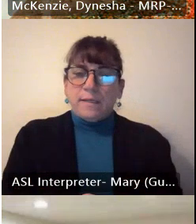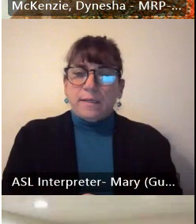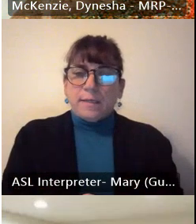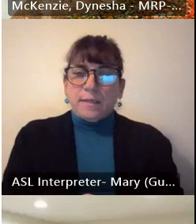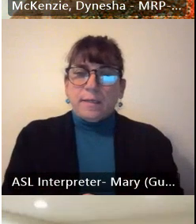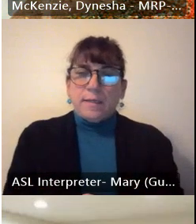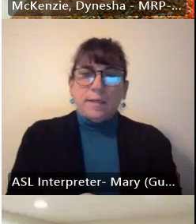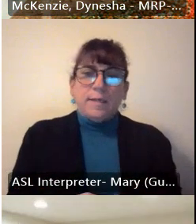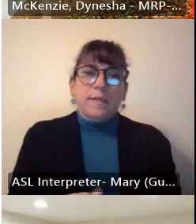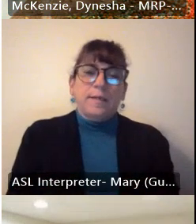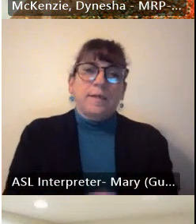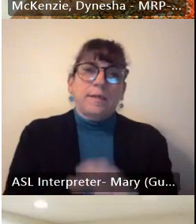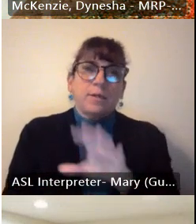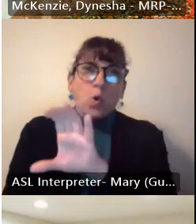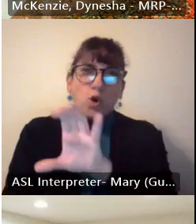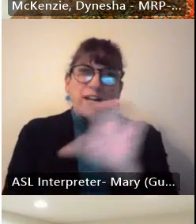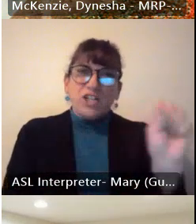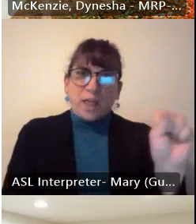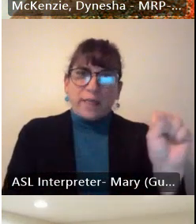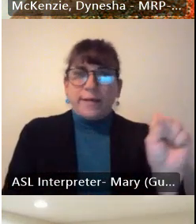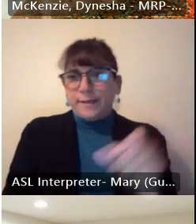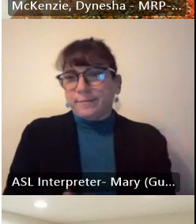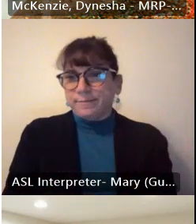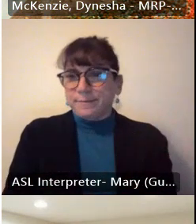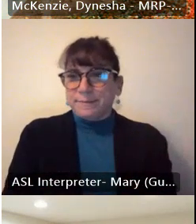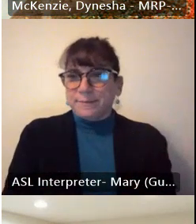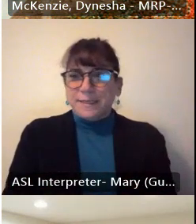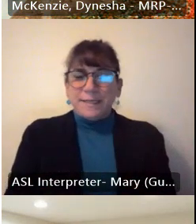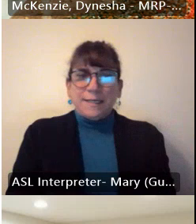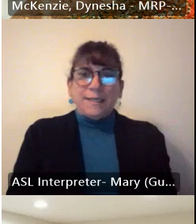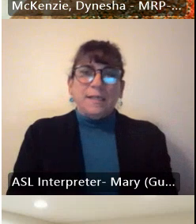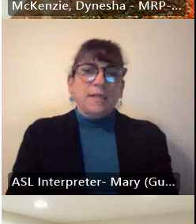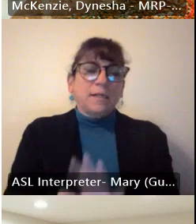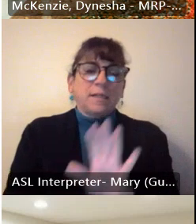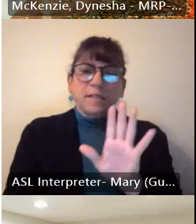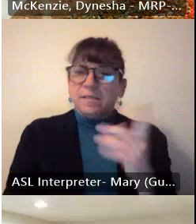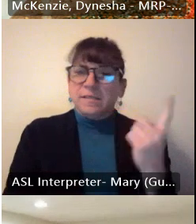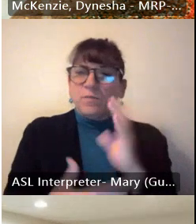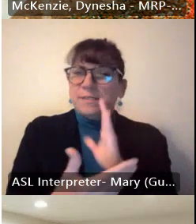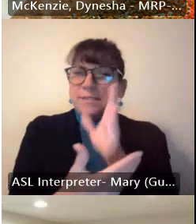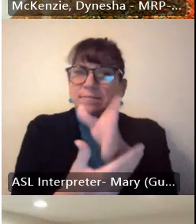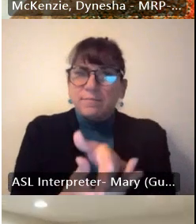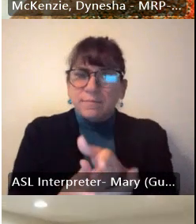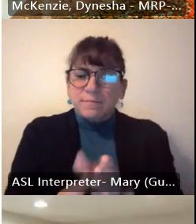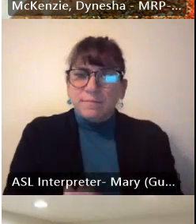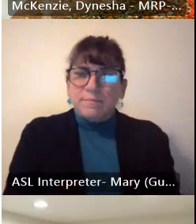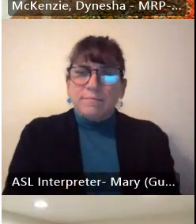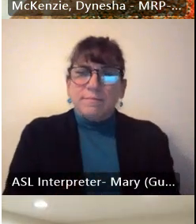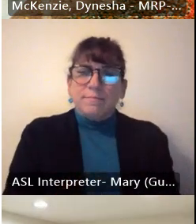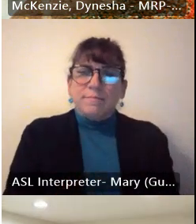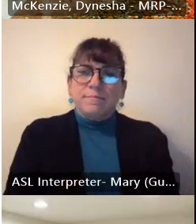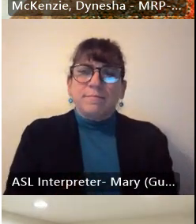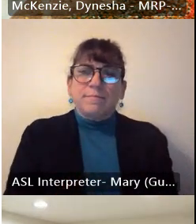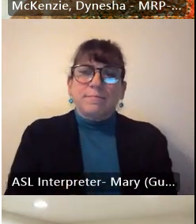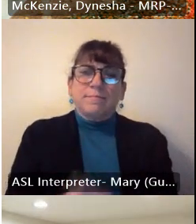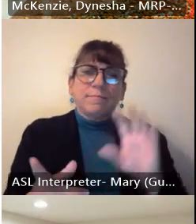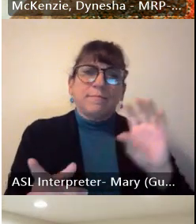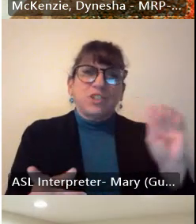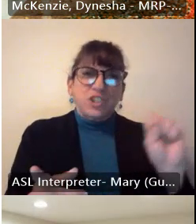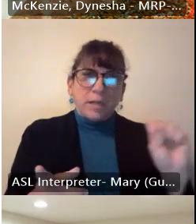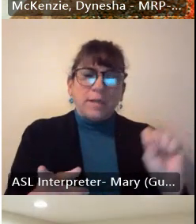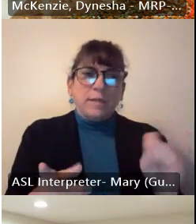Courtney and Shalini. Okay. Yep. Yeah. I'm So- just going to do, sorry, Go just a ahead. quick note. Sorry. Courtney, that I